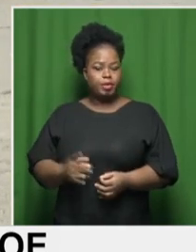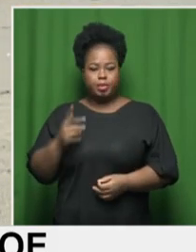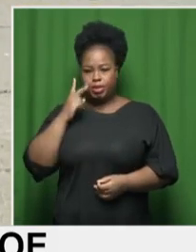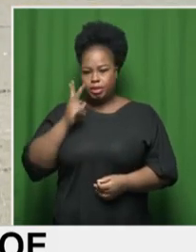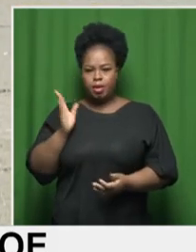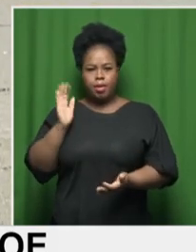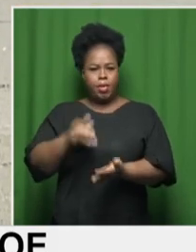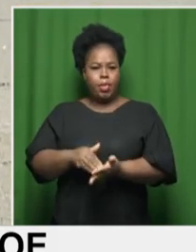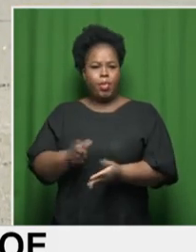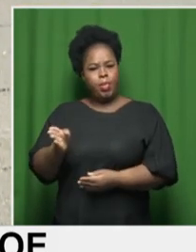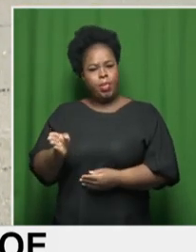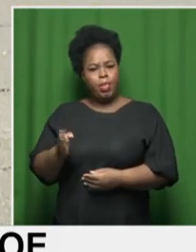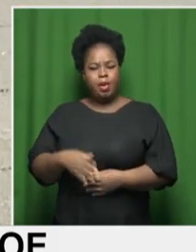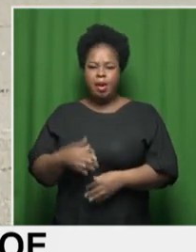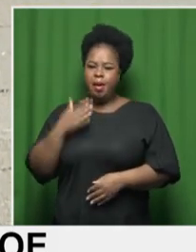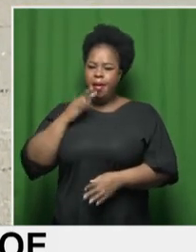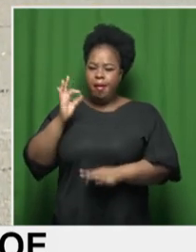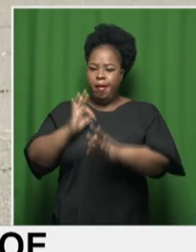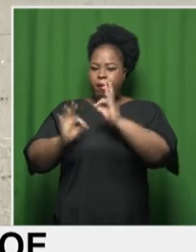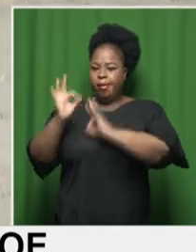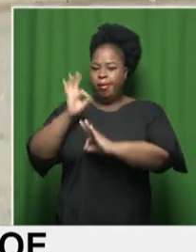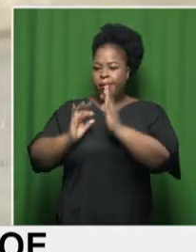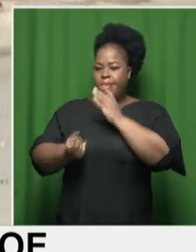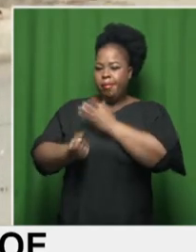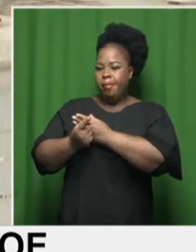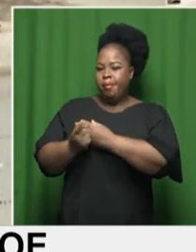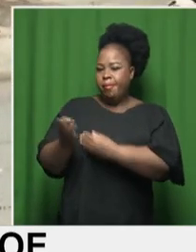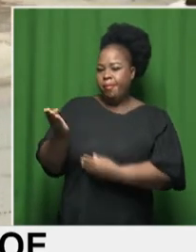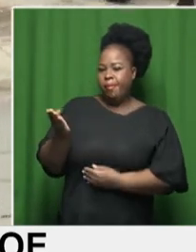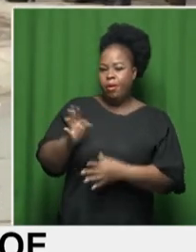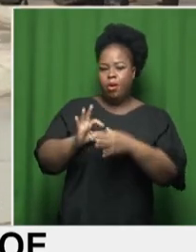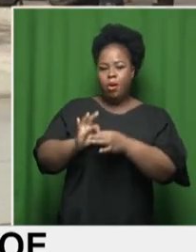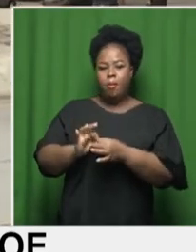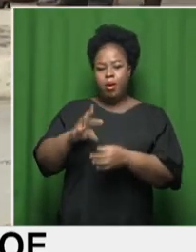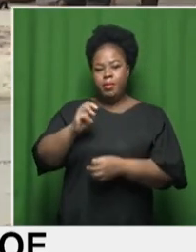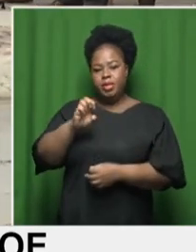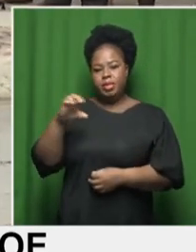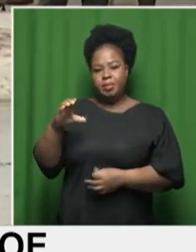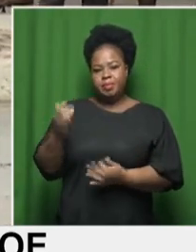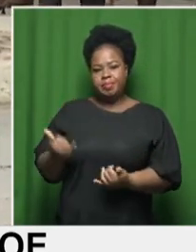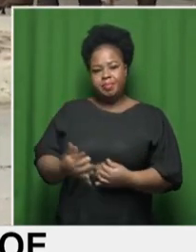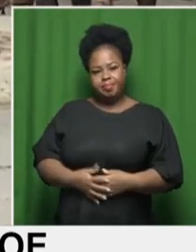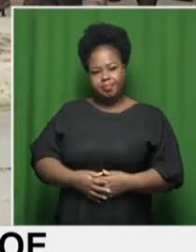it has arrived now. Makgala, take us through what is going on at the home of the MEC at the moment.